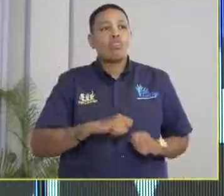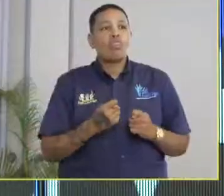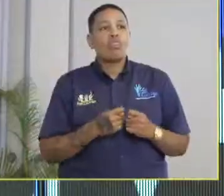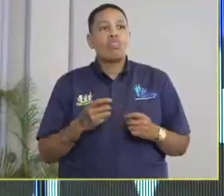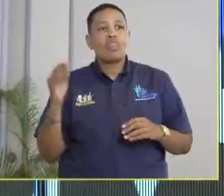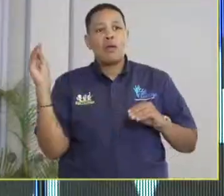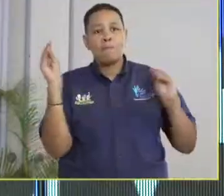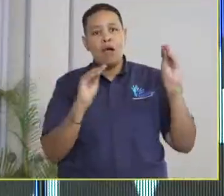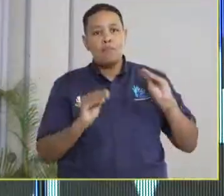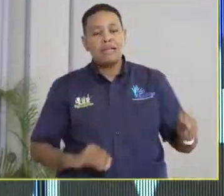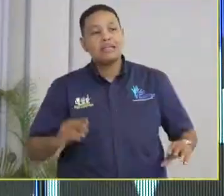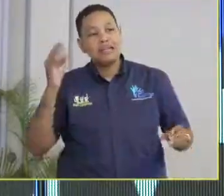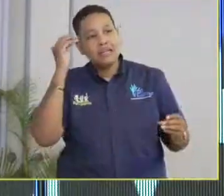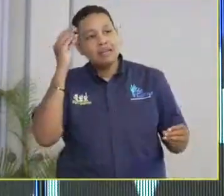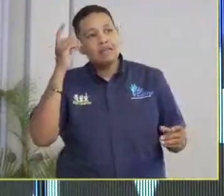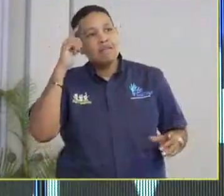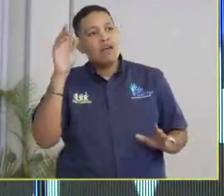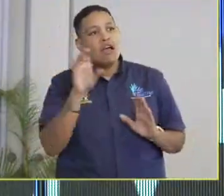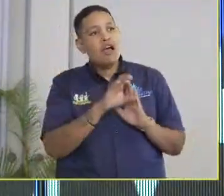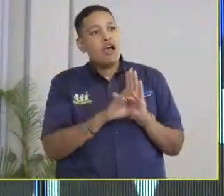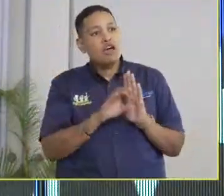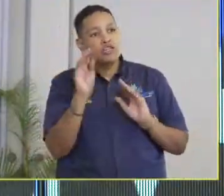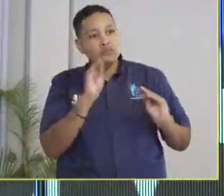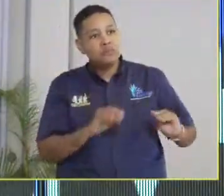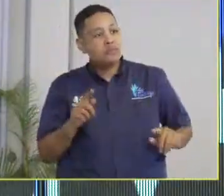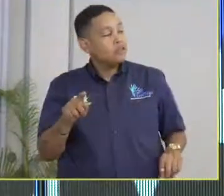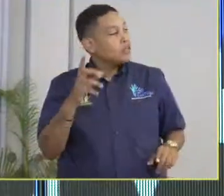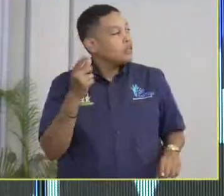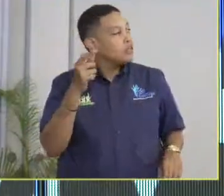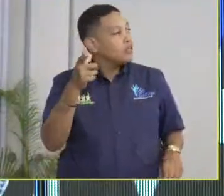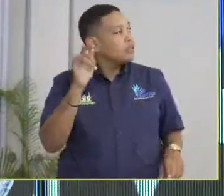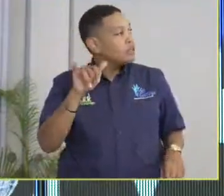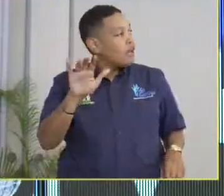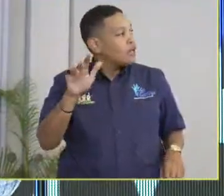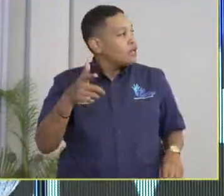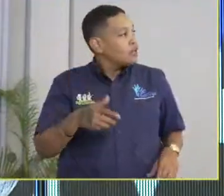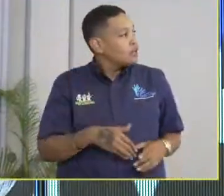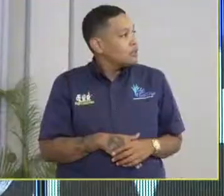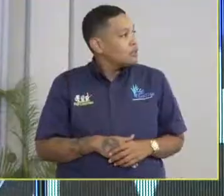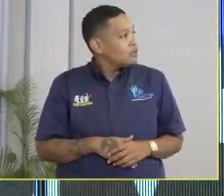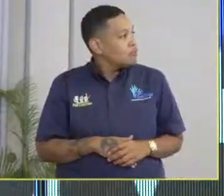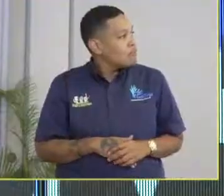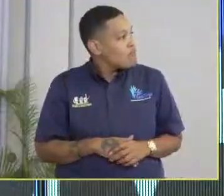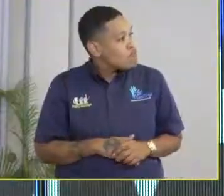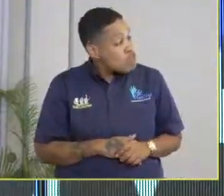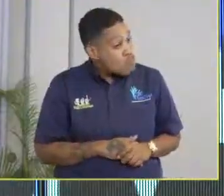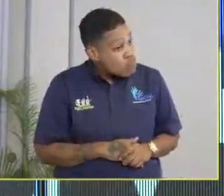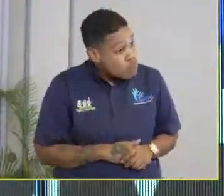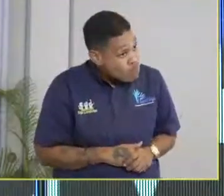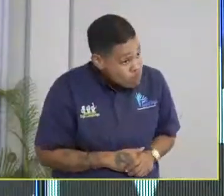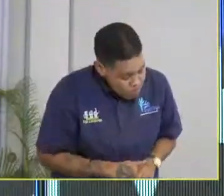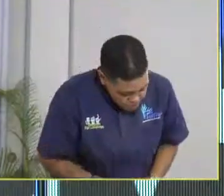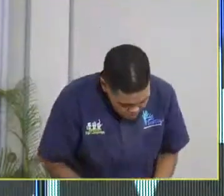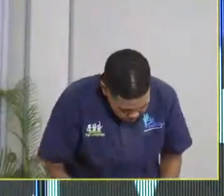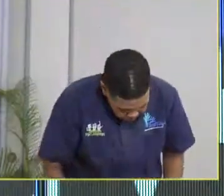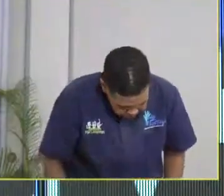populated the information for the Constitution page. They did that single-handedly. The legal